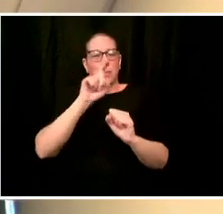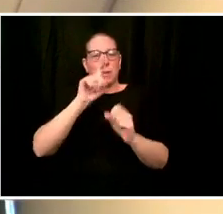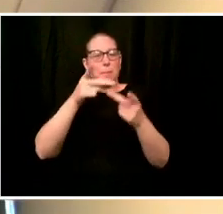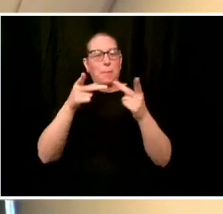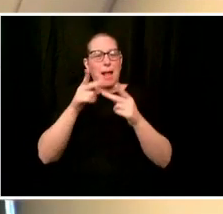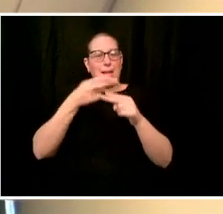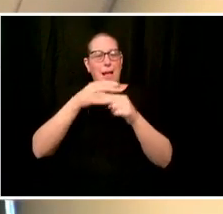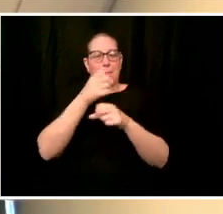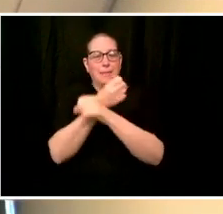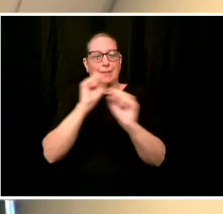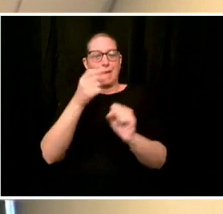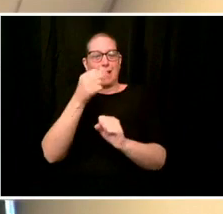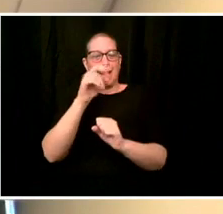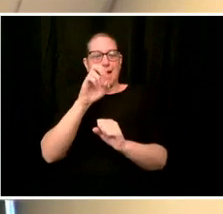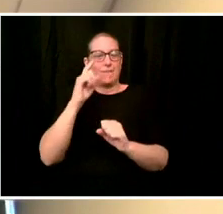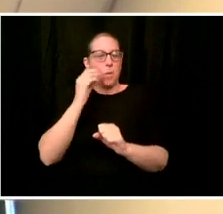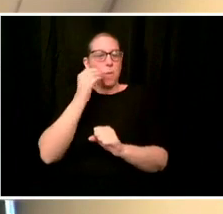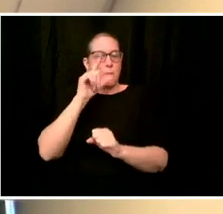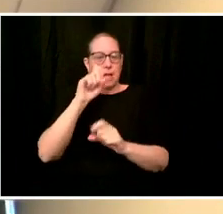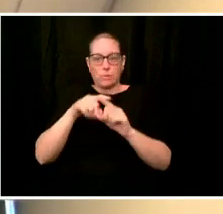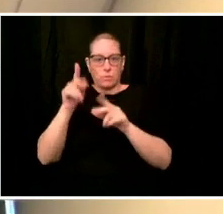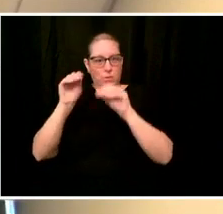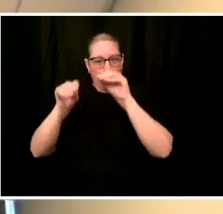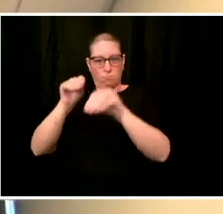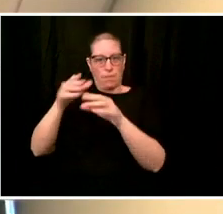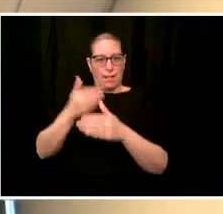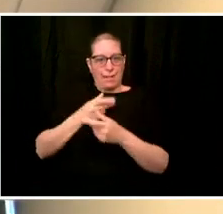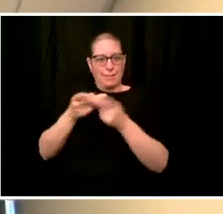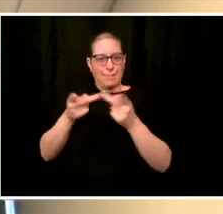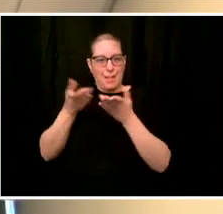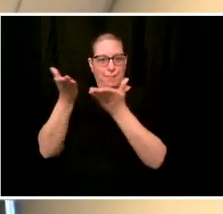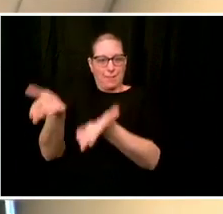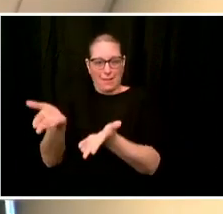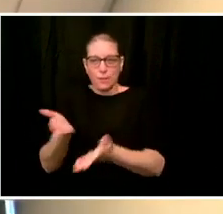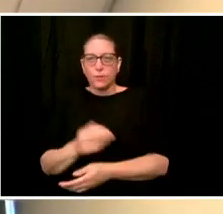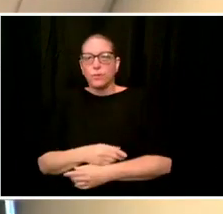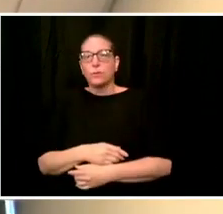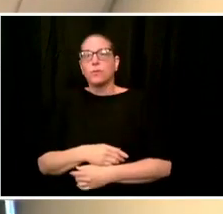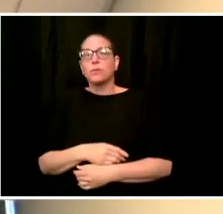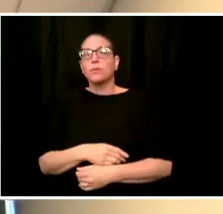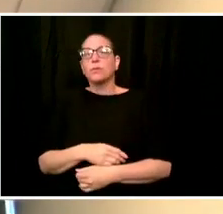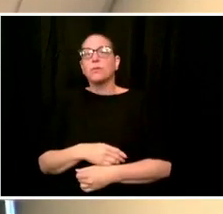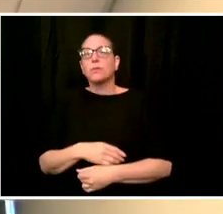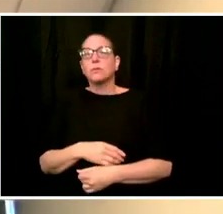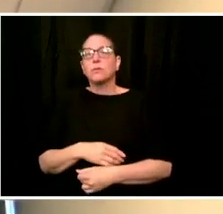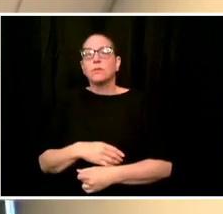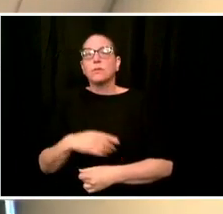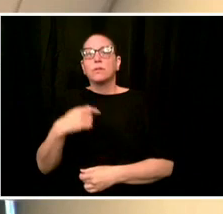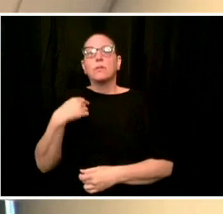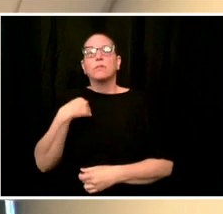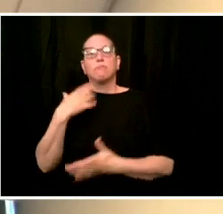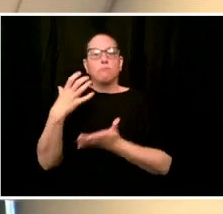time remaining permanently off the streets. We brought on those beds. We've even used a commercial hotel to create safe haven beds. But it's not